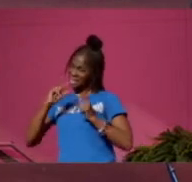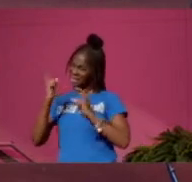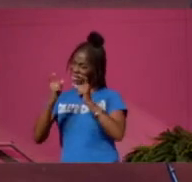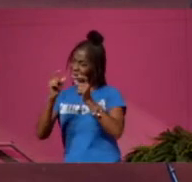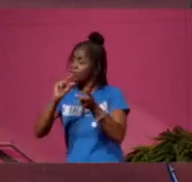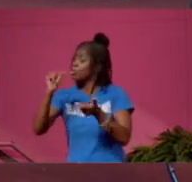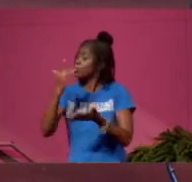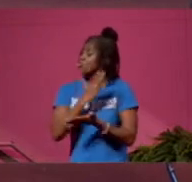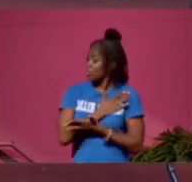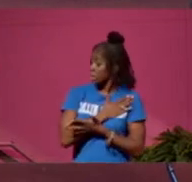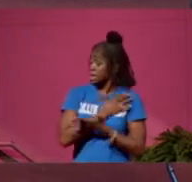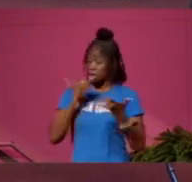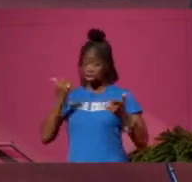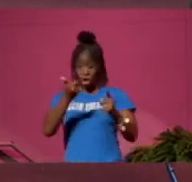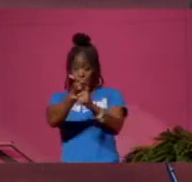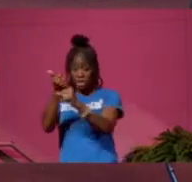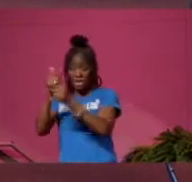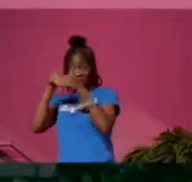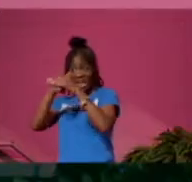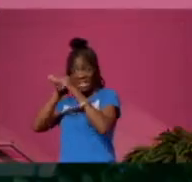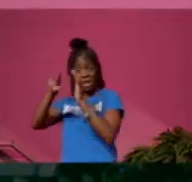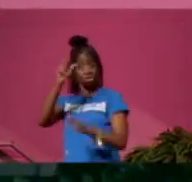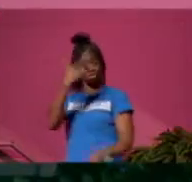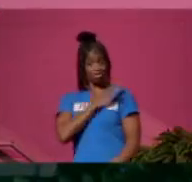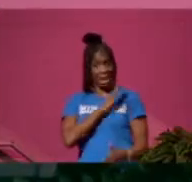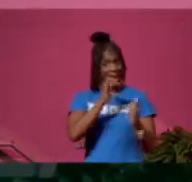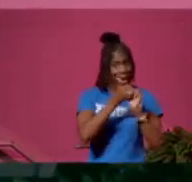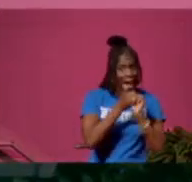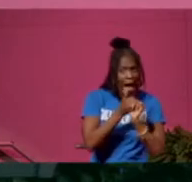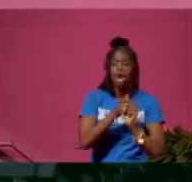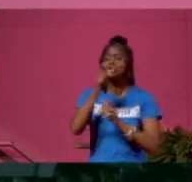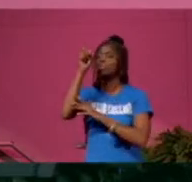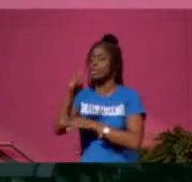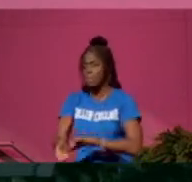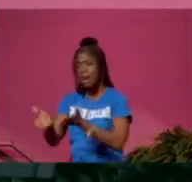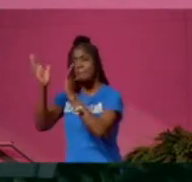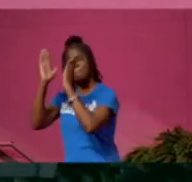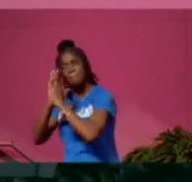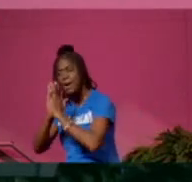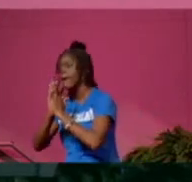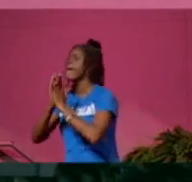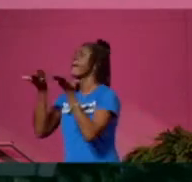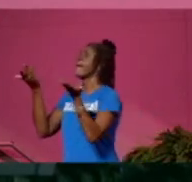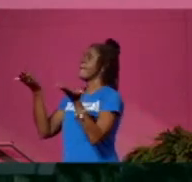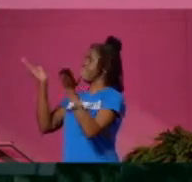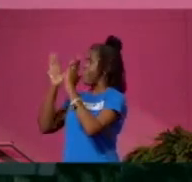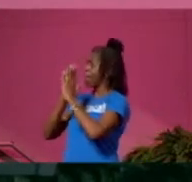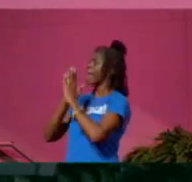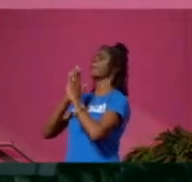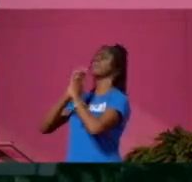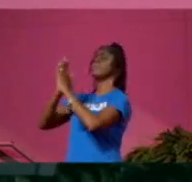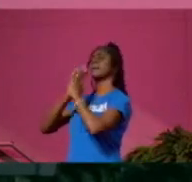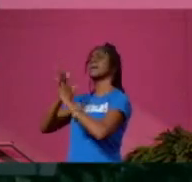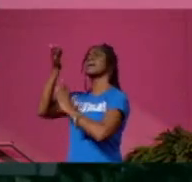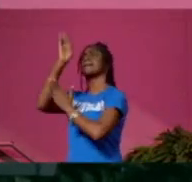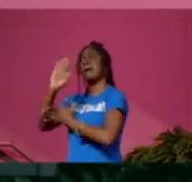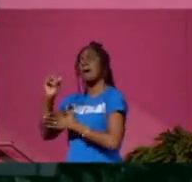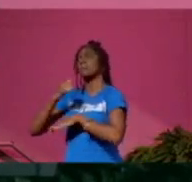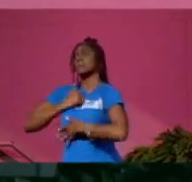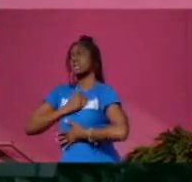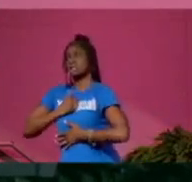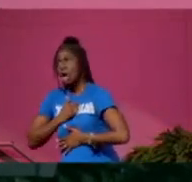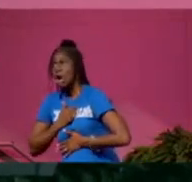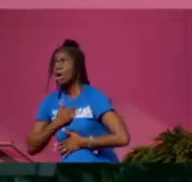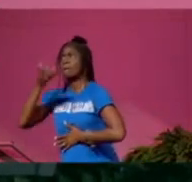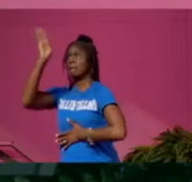access grace if you won't repent. You got to tell God, "Lord, I'm sorry." You got to say like David said, "Lord, create in me a